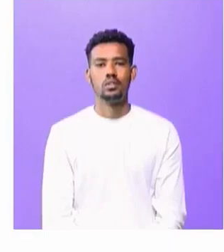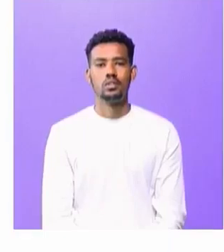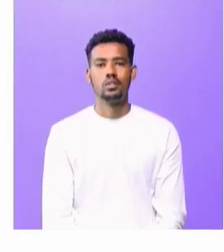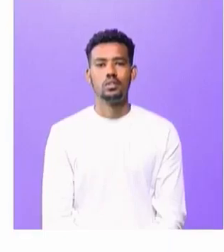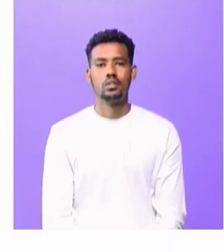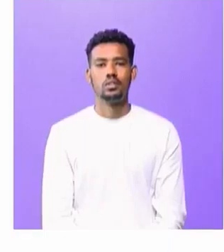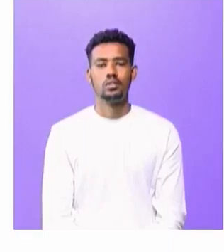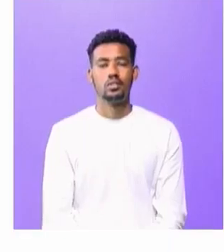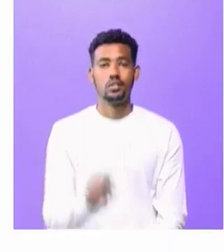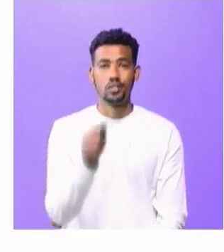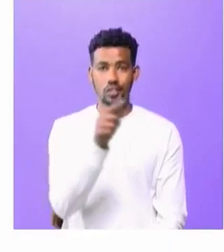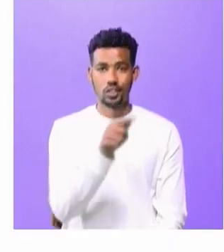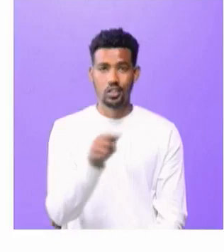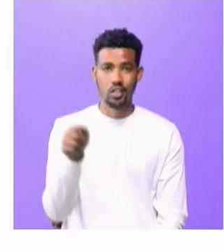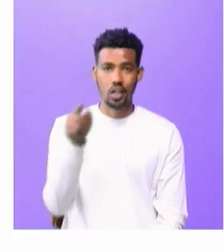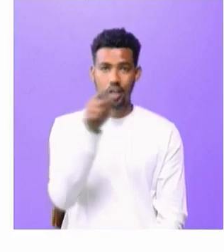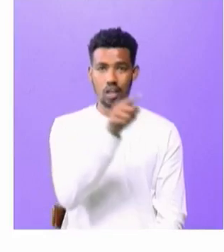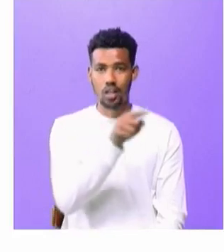Circle